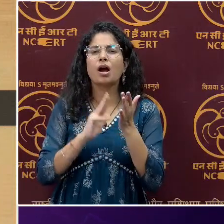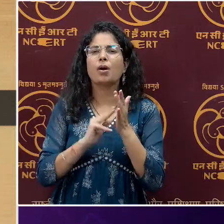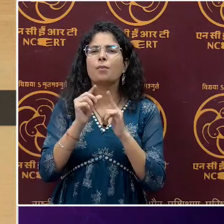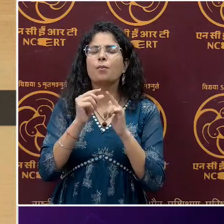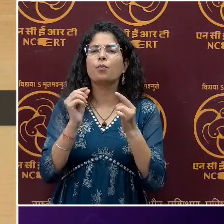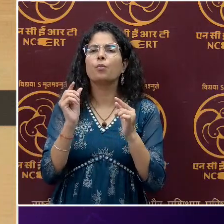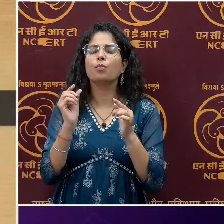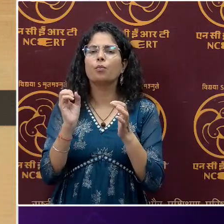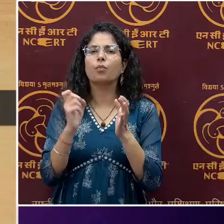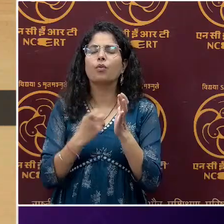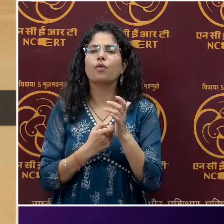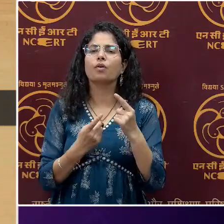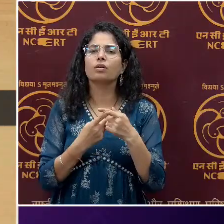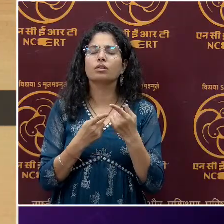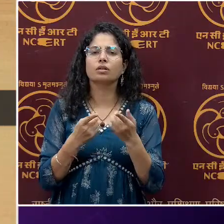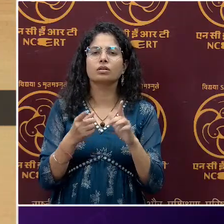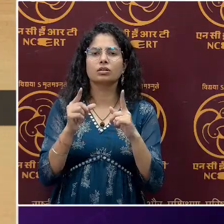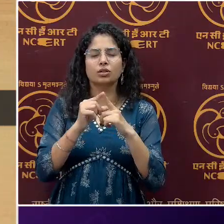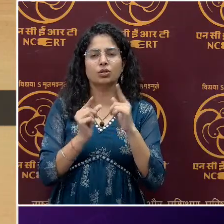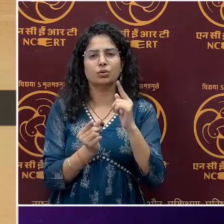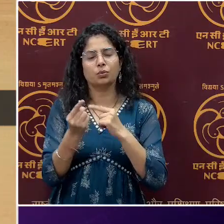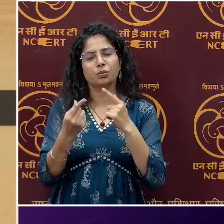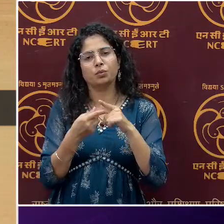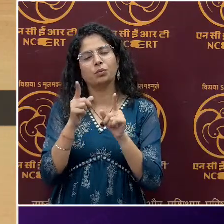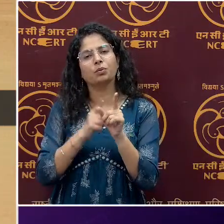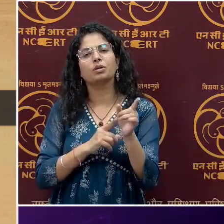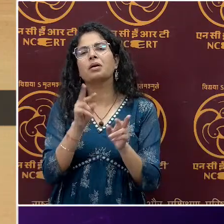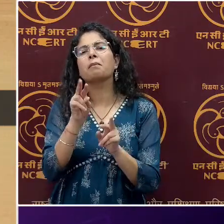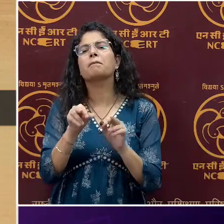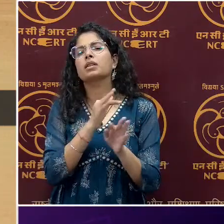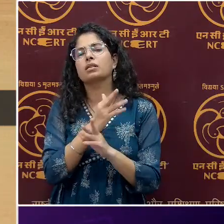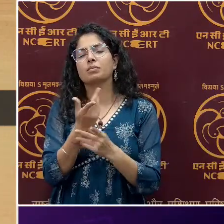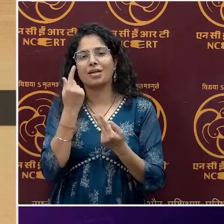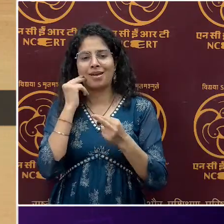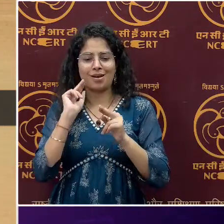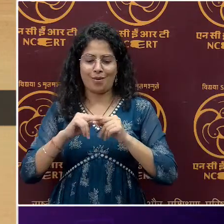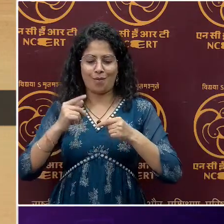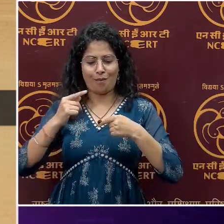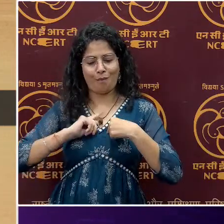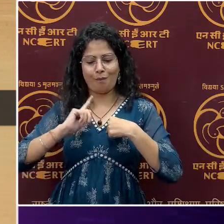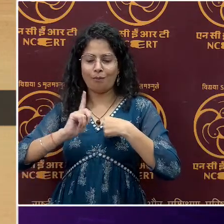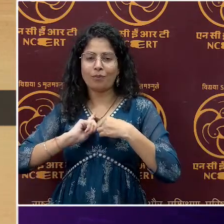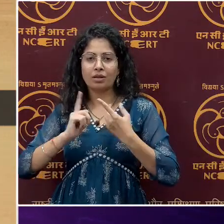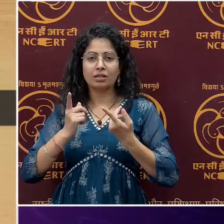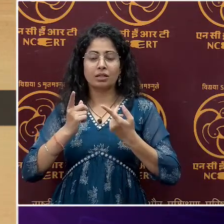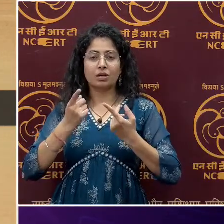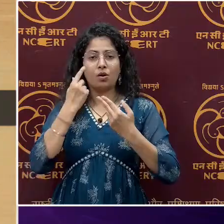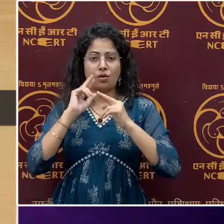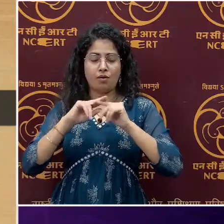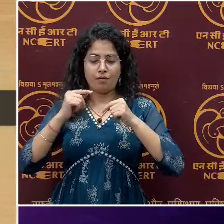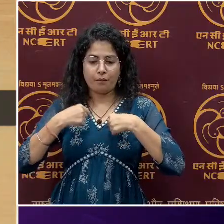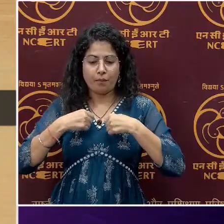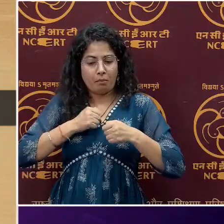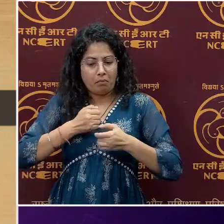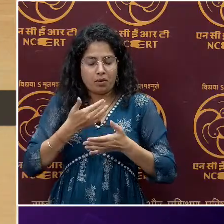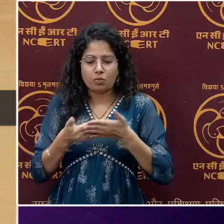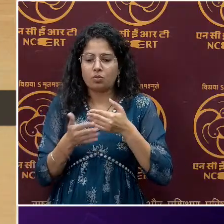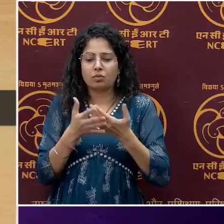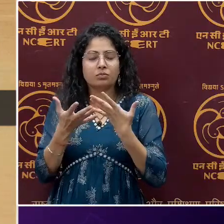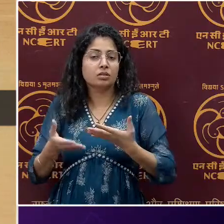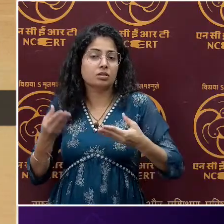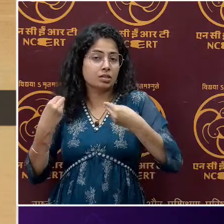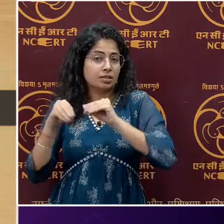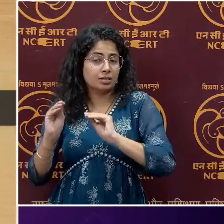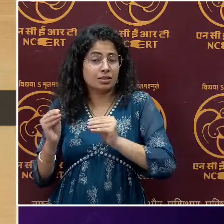You yourself is growing, and if you want to sell it to other place, you have to give charges to Britishers. And if